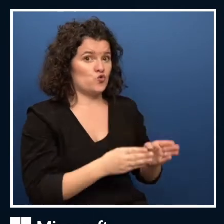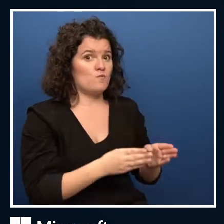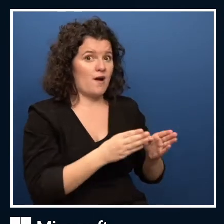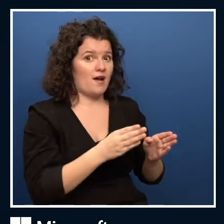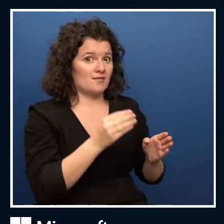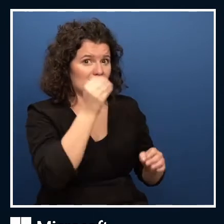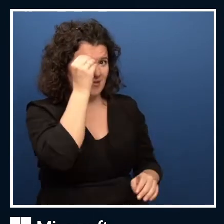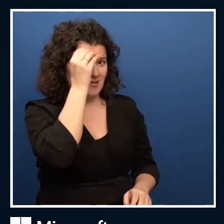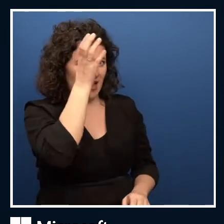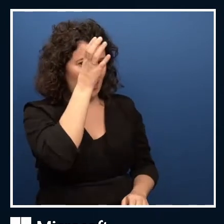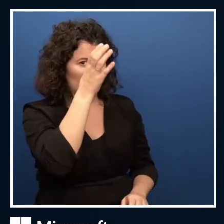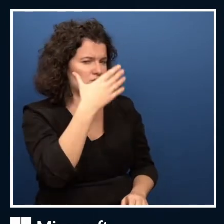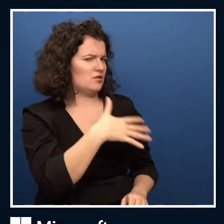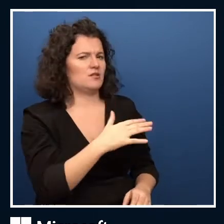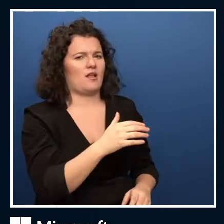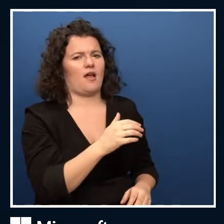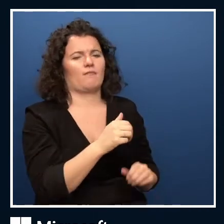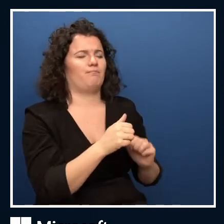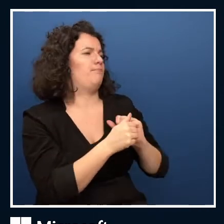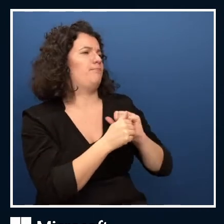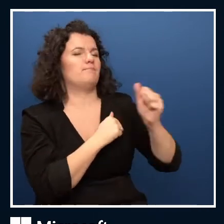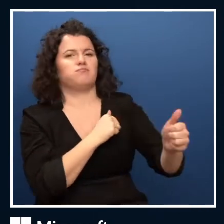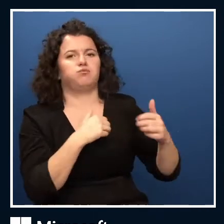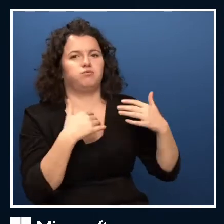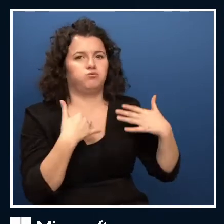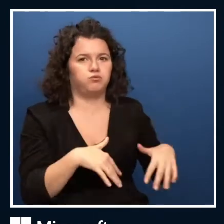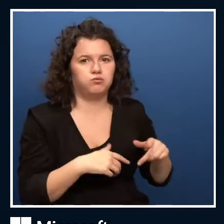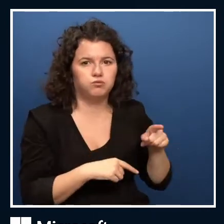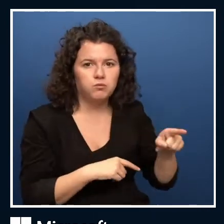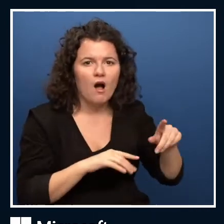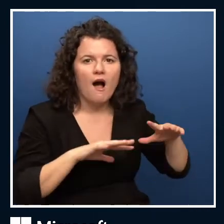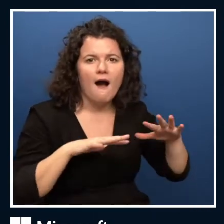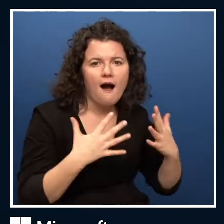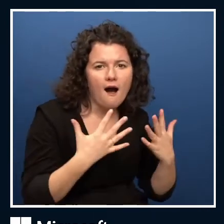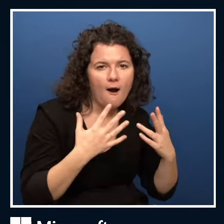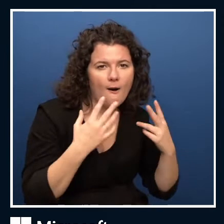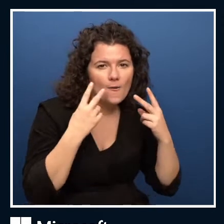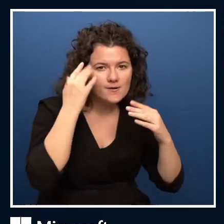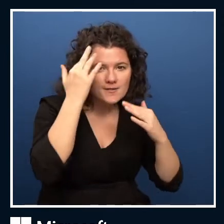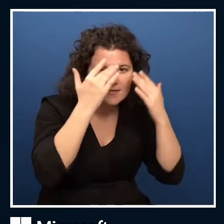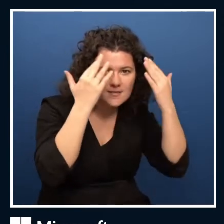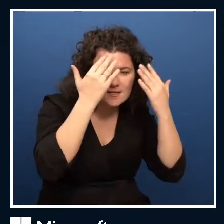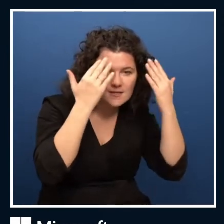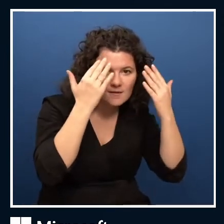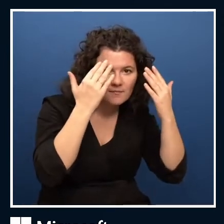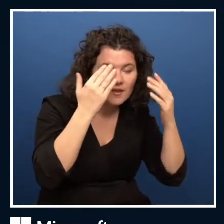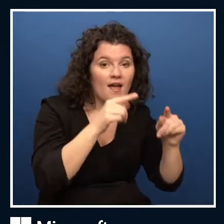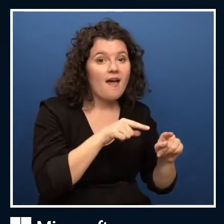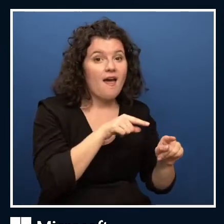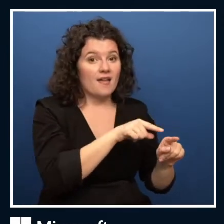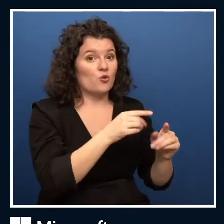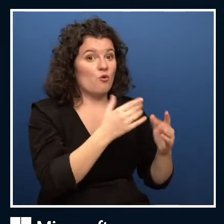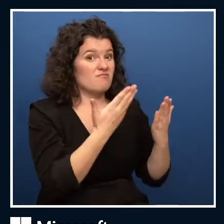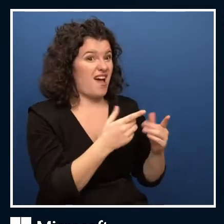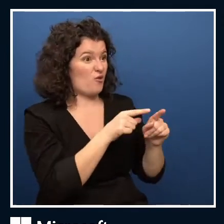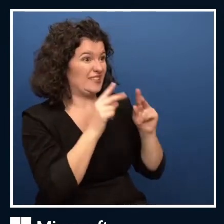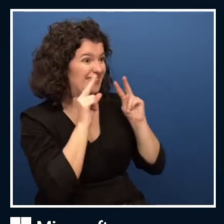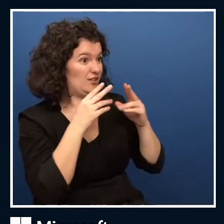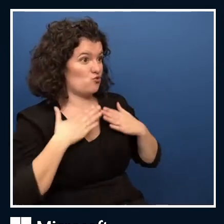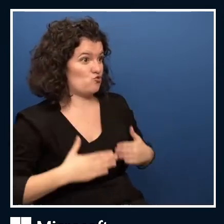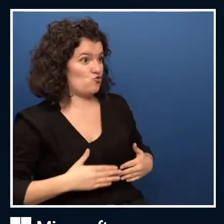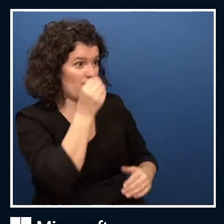hard to decide where our systems should be